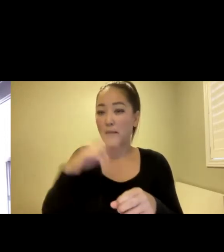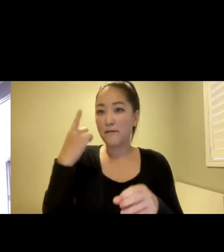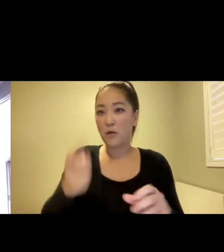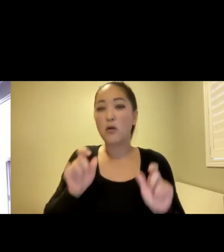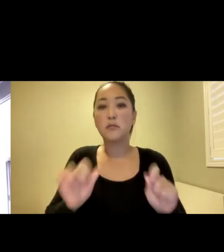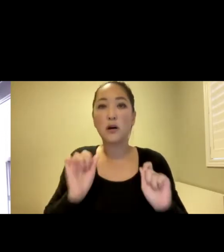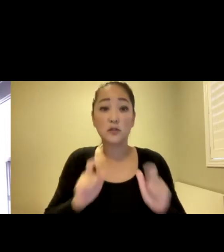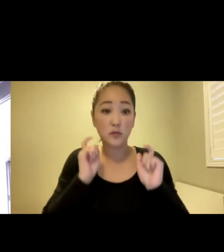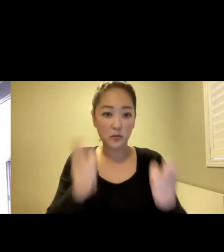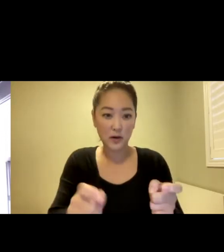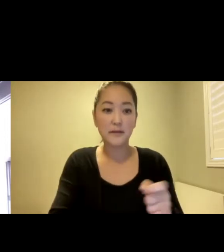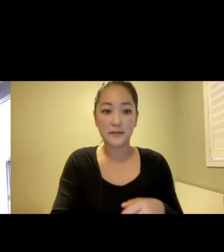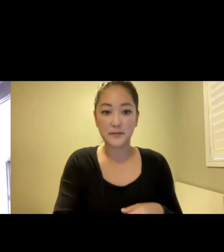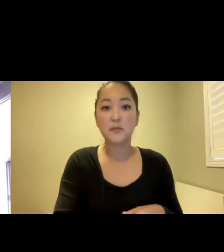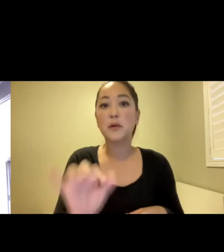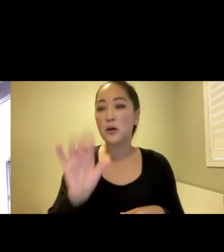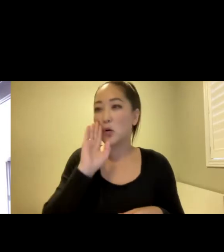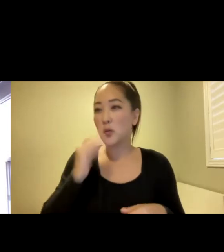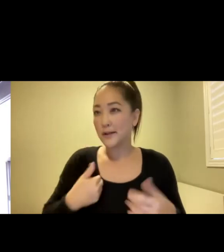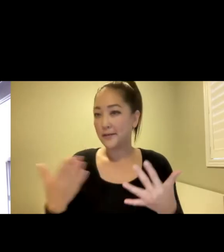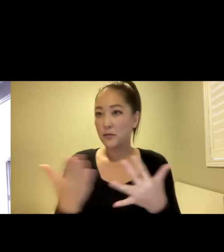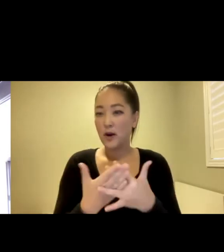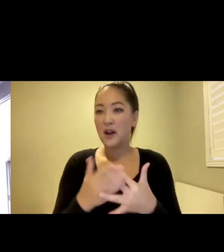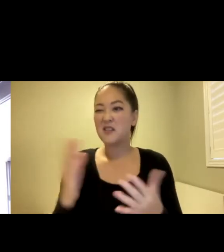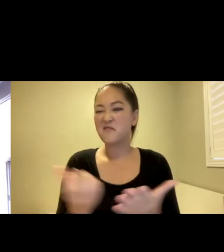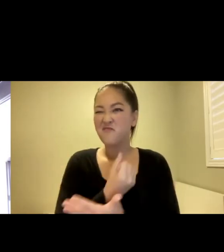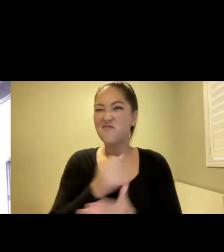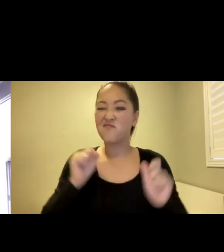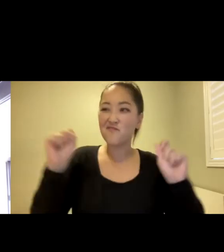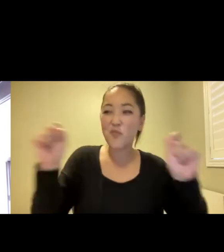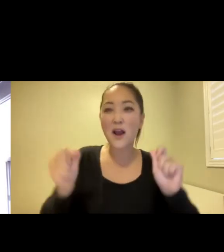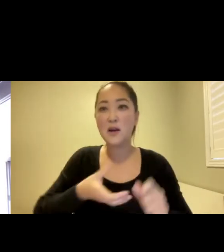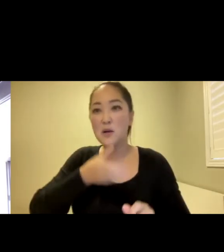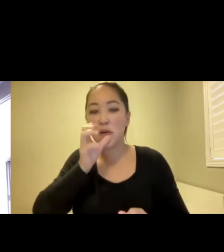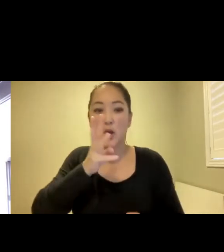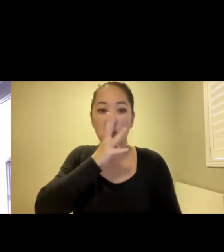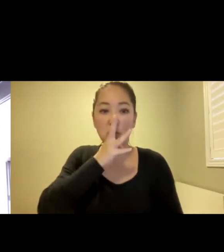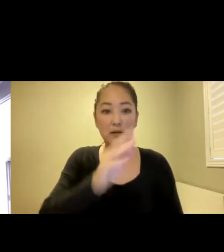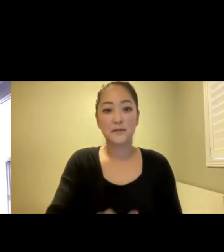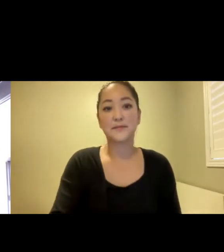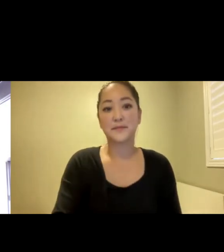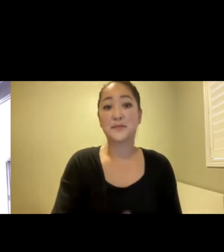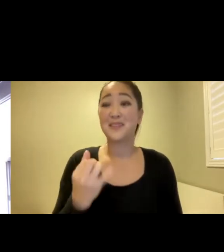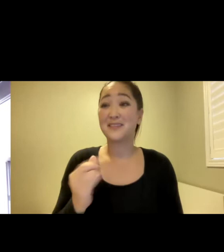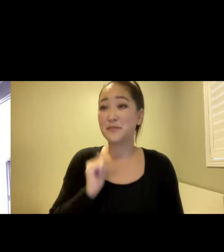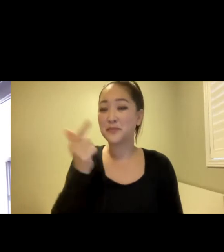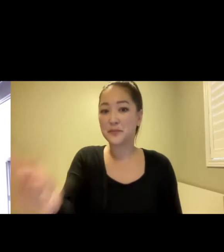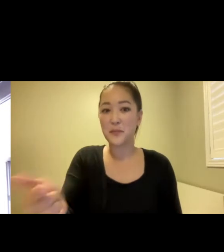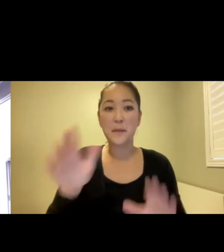stretch their legs and grab some water. I will now hand over the rest of the time to the amazing Maral, who will be moderating today's